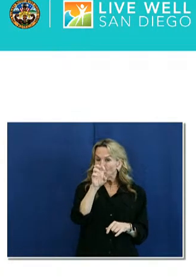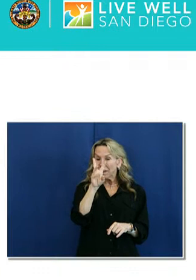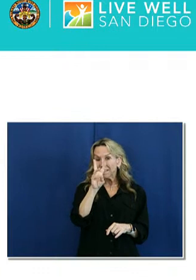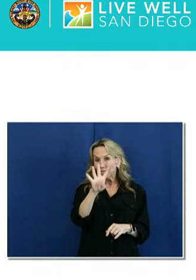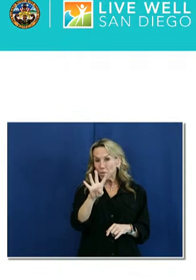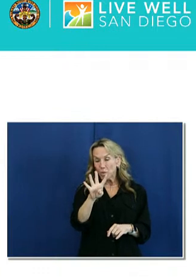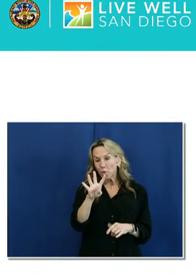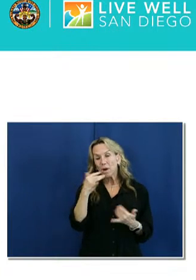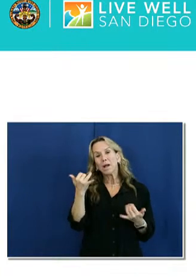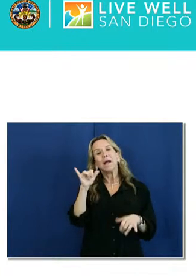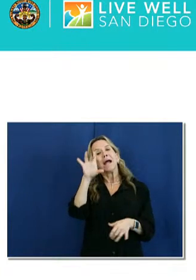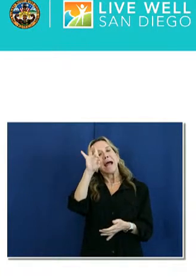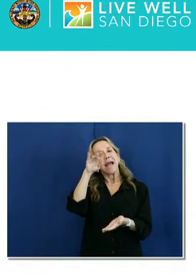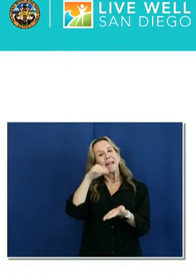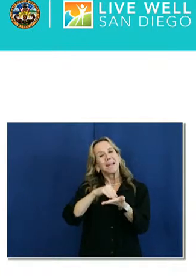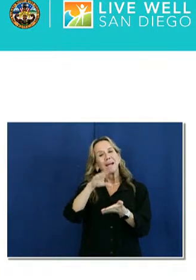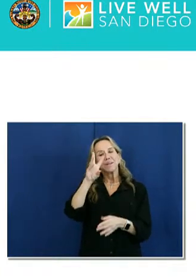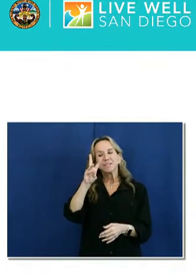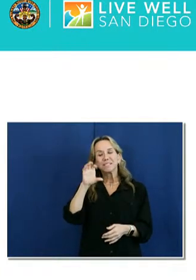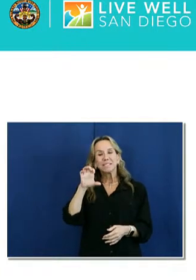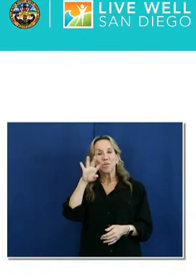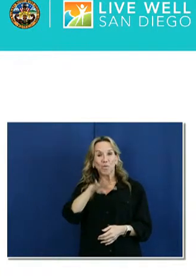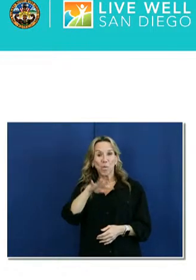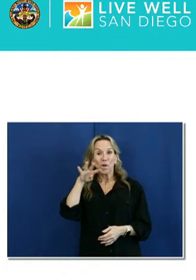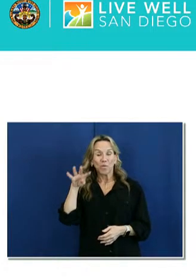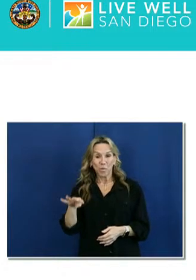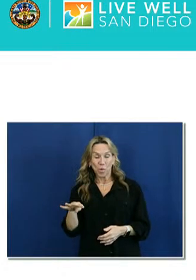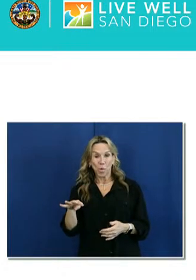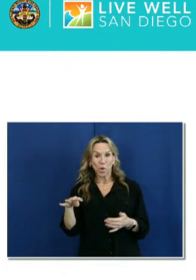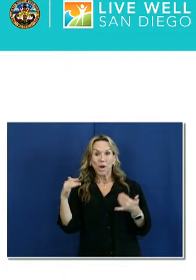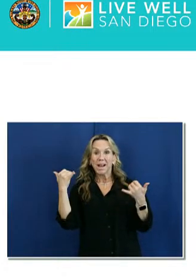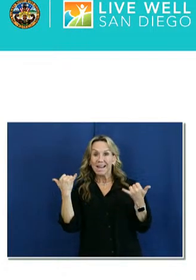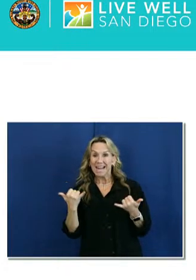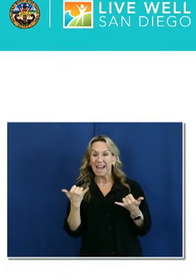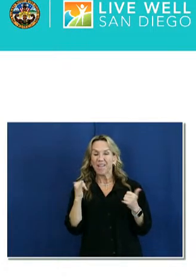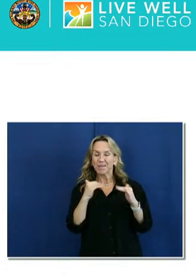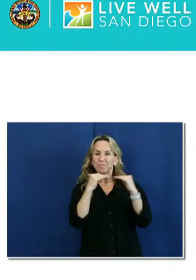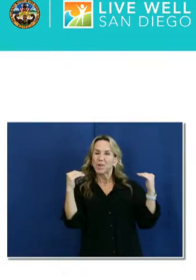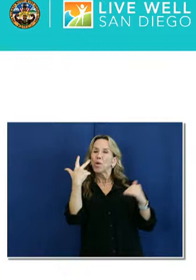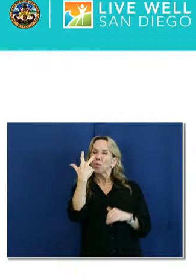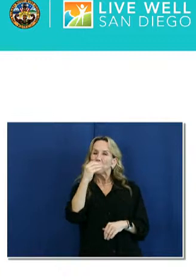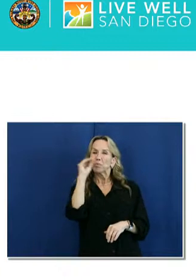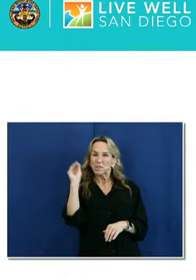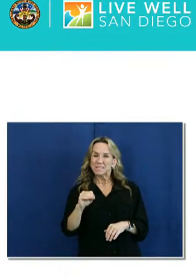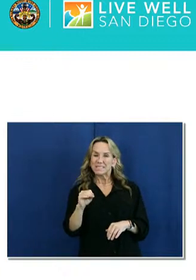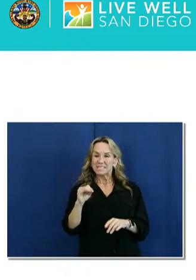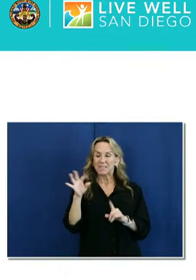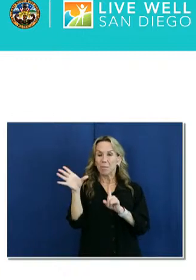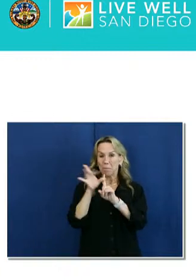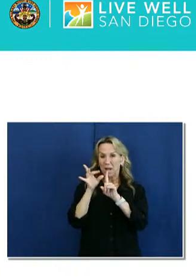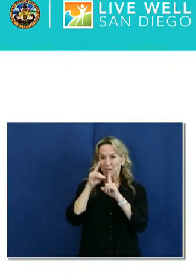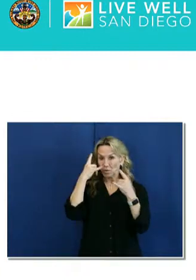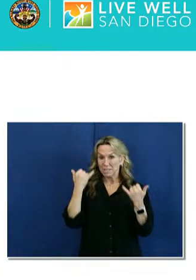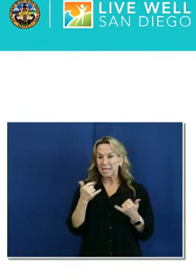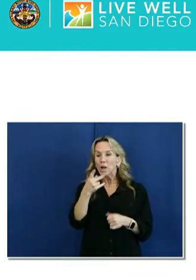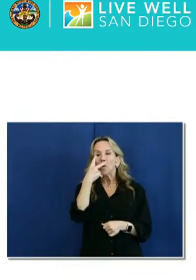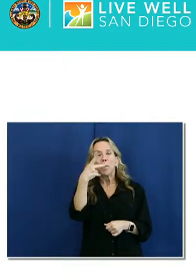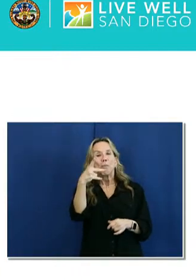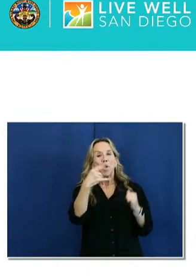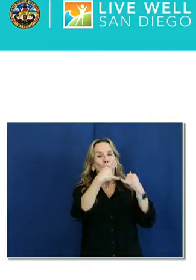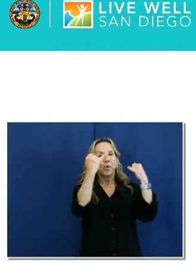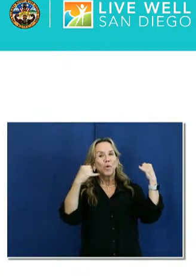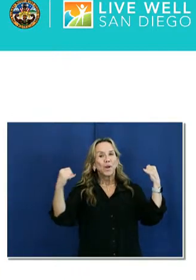increased number of testing, 8,644, which puts us at a 3% percentage of positive for today. And then the purple line there, of